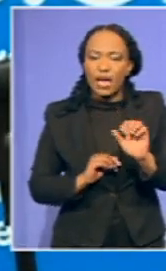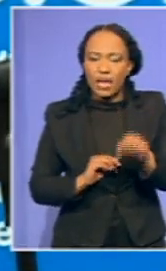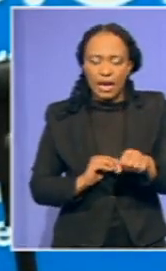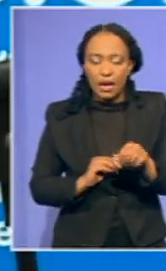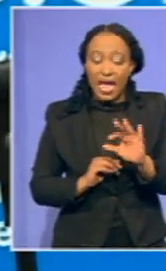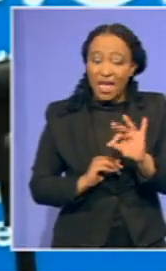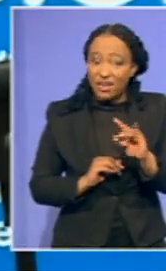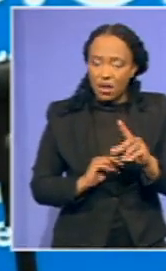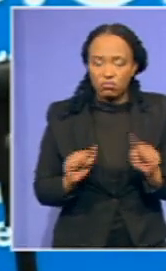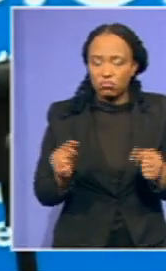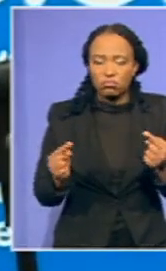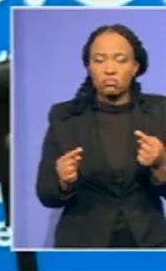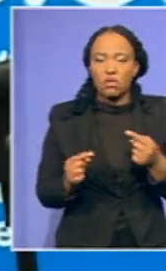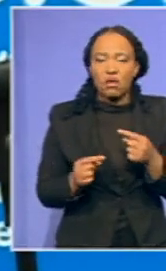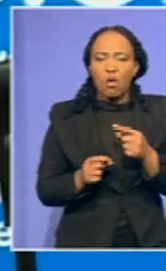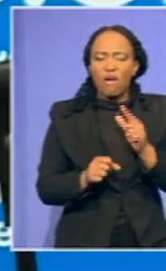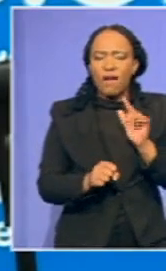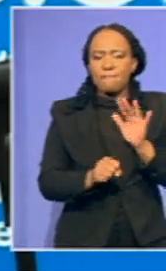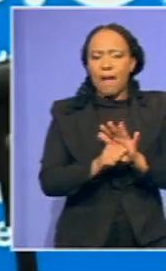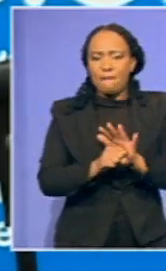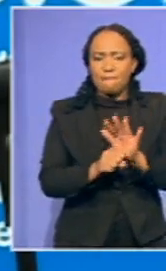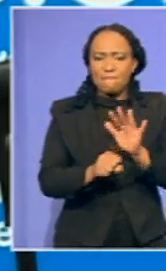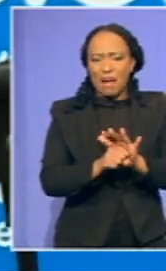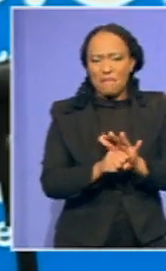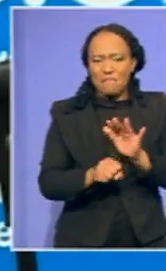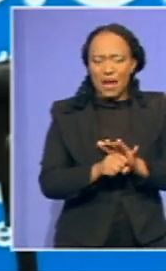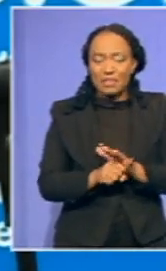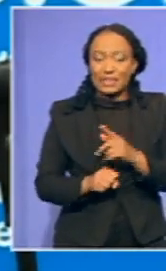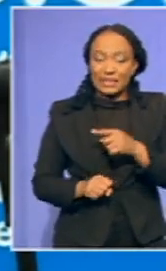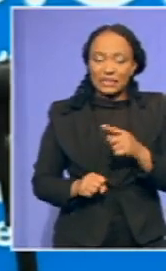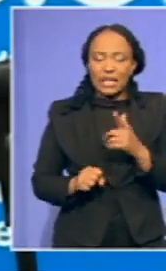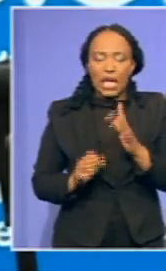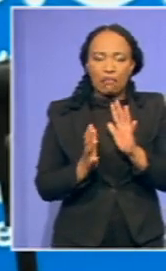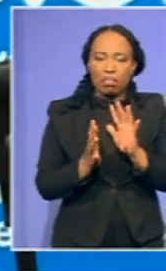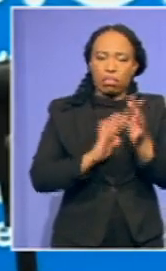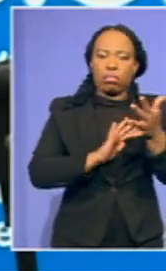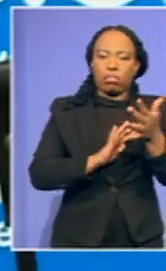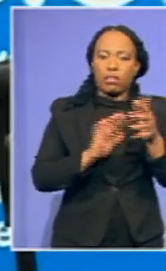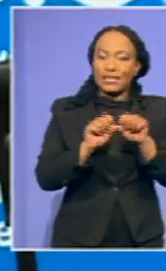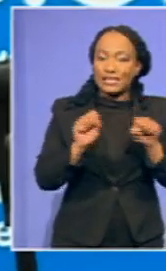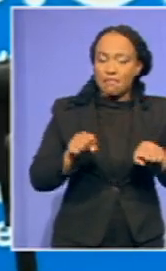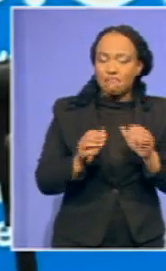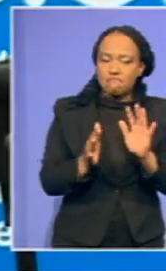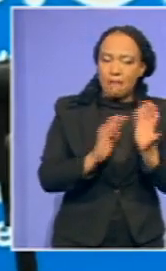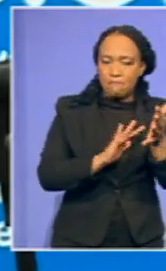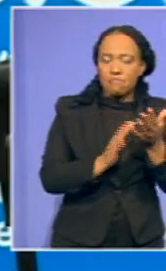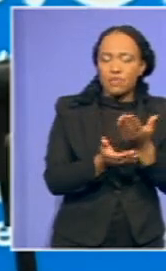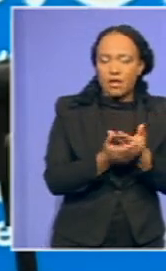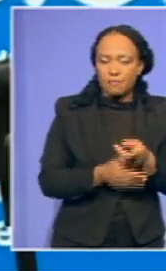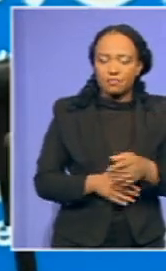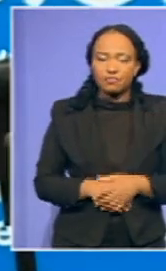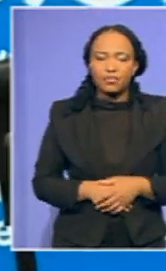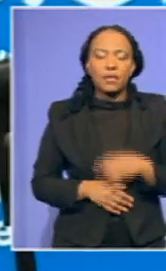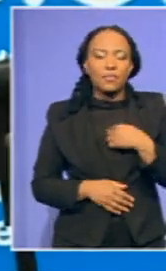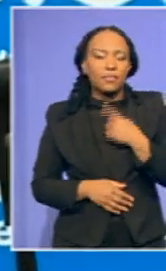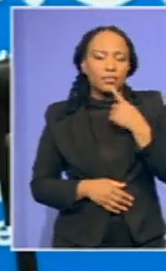then pump for 7 days, because we could compromise the quality of the pump and we could compromise the quality of the system. I would say it's good news, because